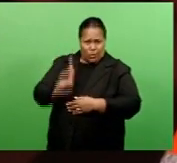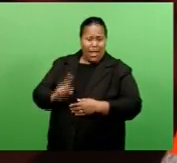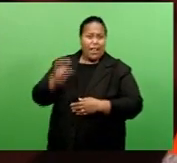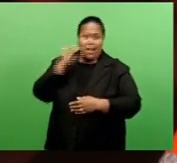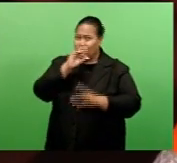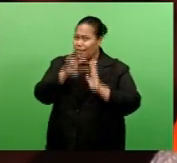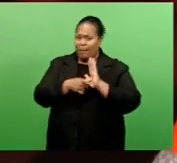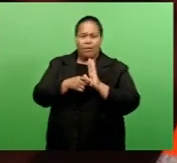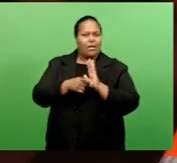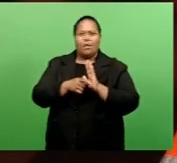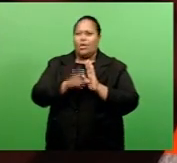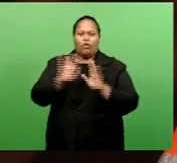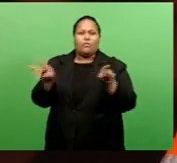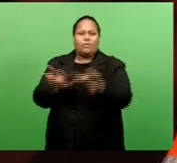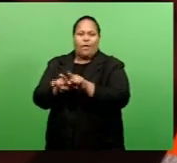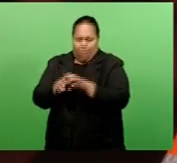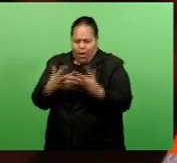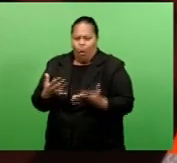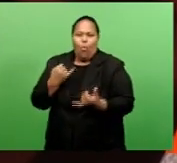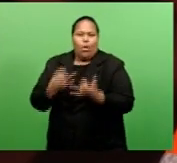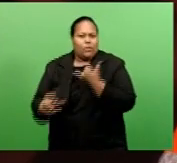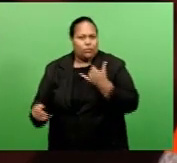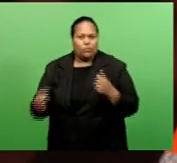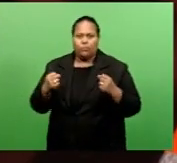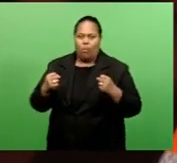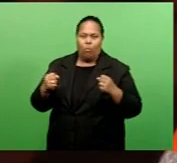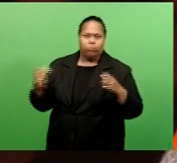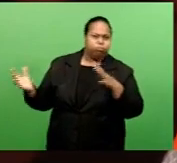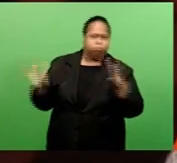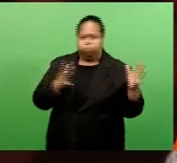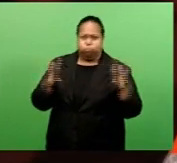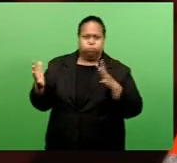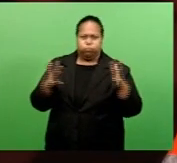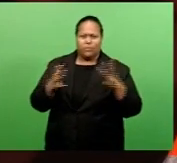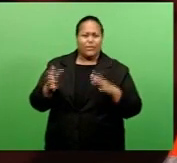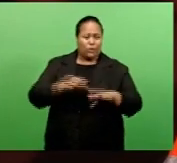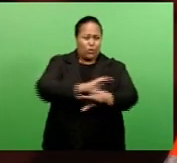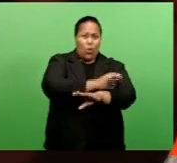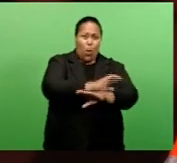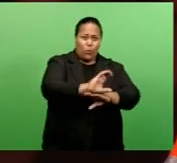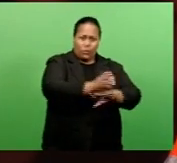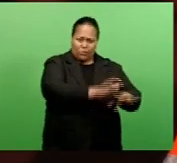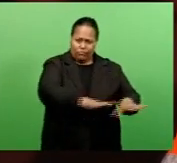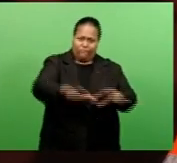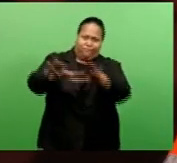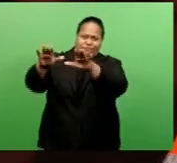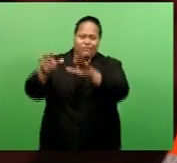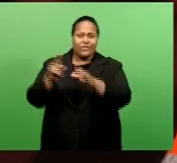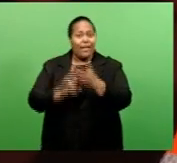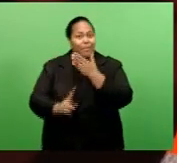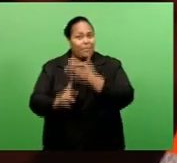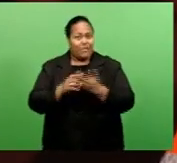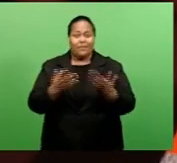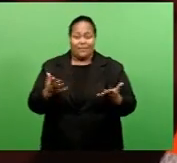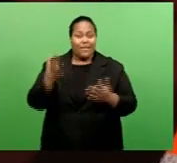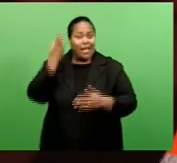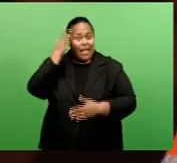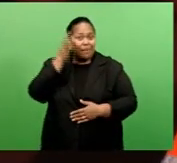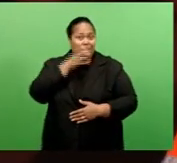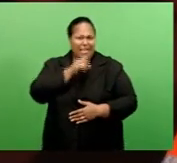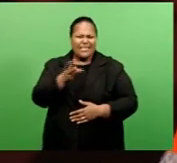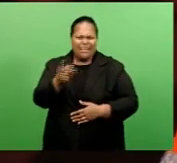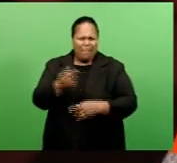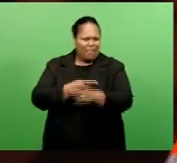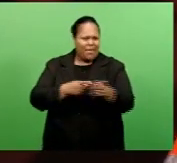also most villages along the coast are experiencing coastal flooding. According to some Turangani Koros, preparations started early